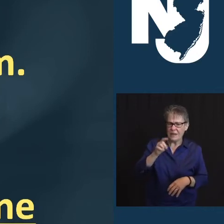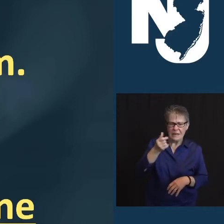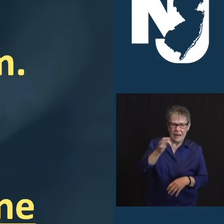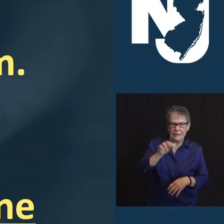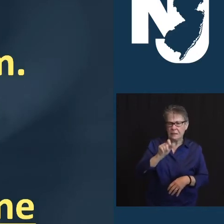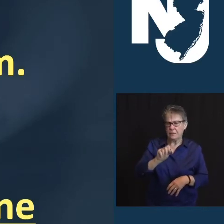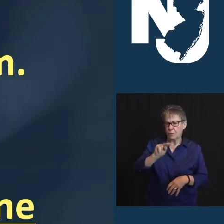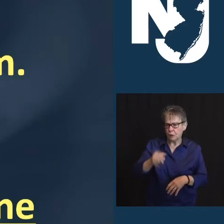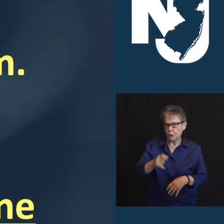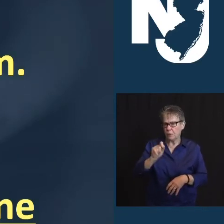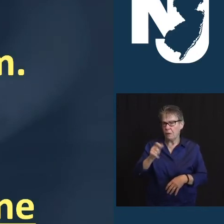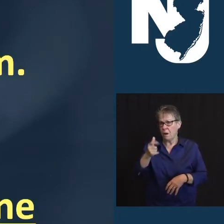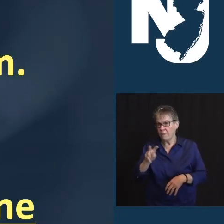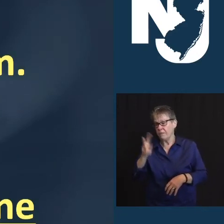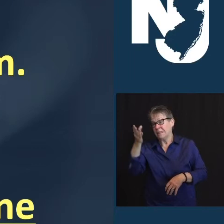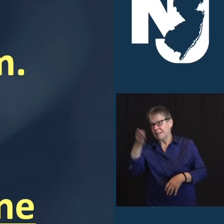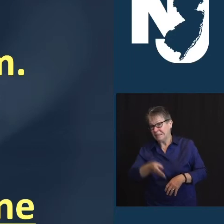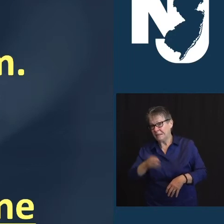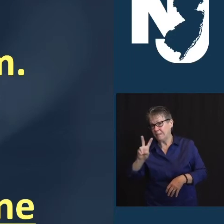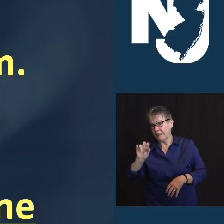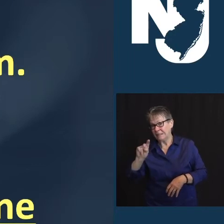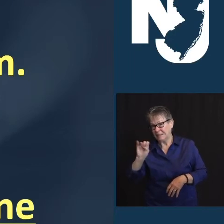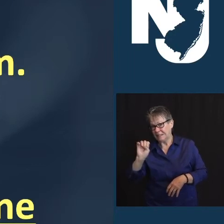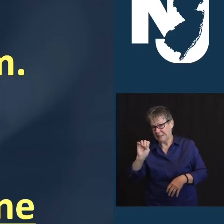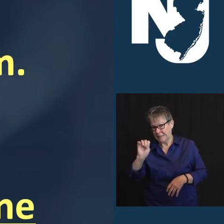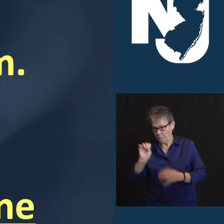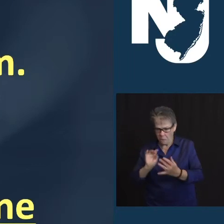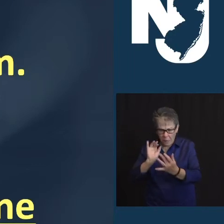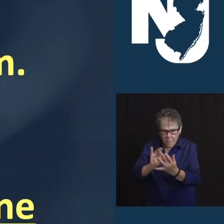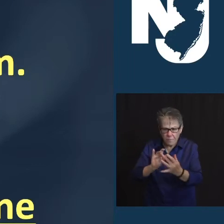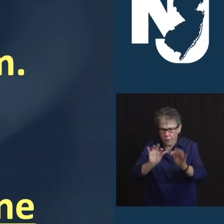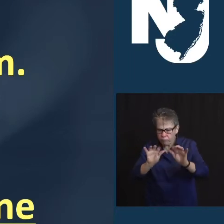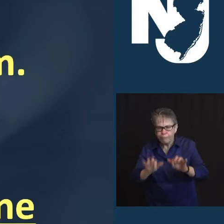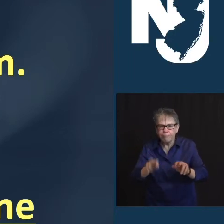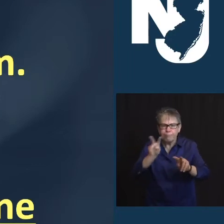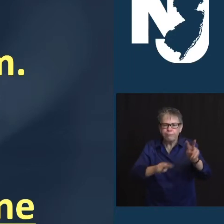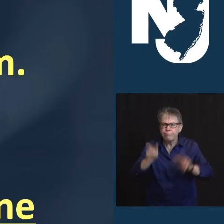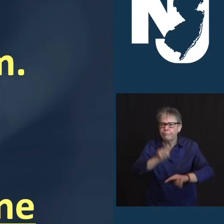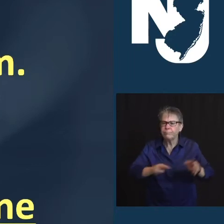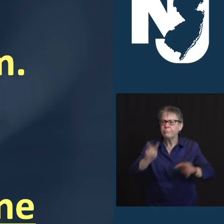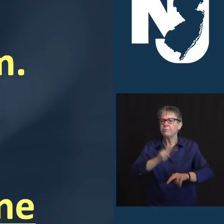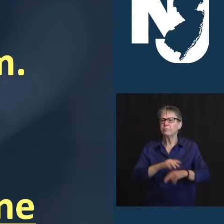vaccination. We have made these resources available to make sure that you have accurate